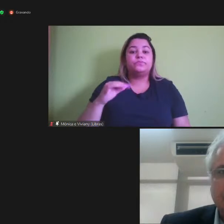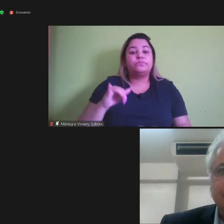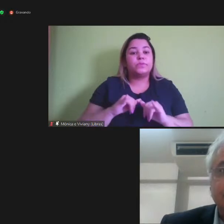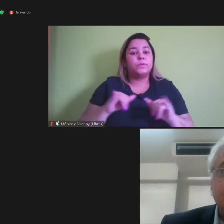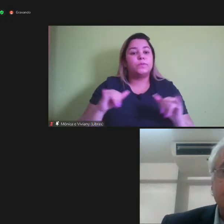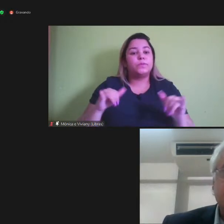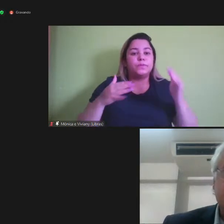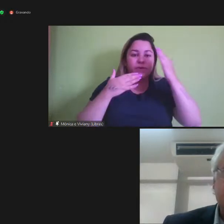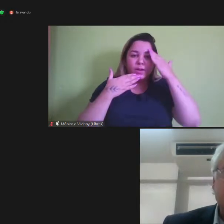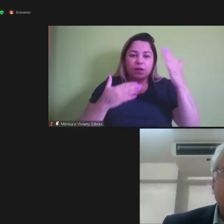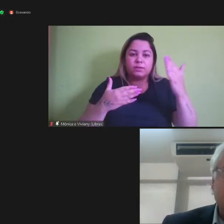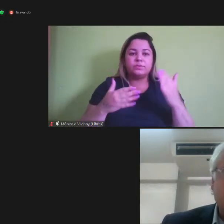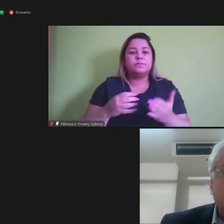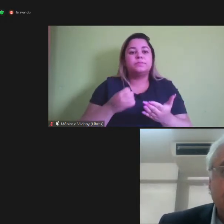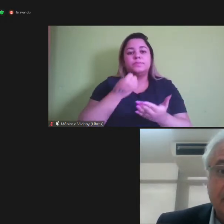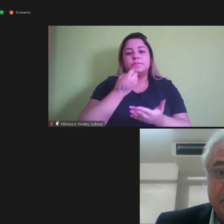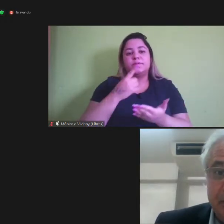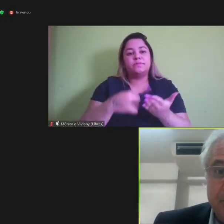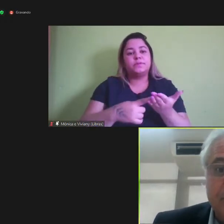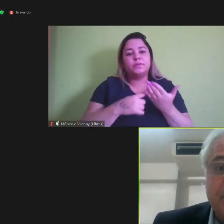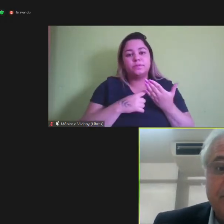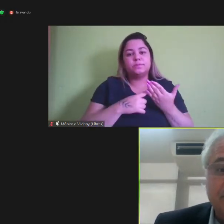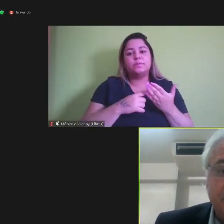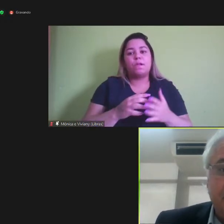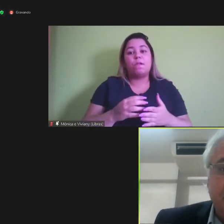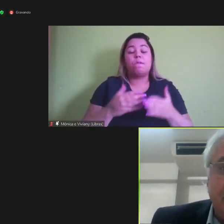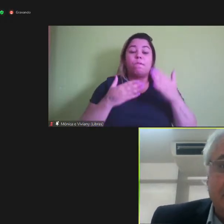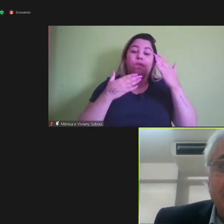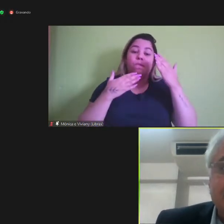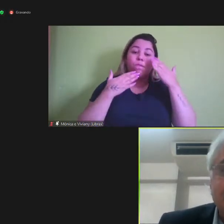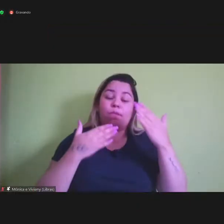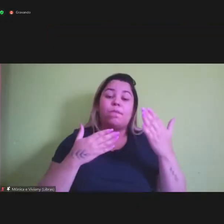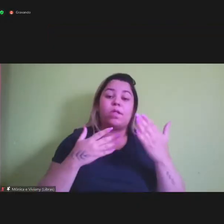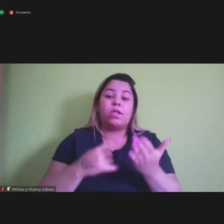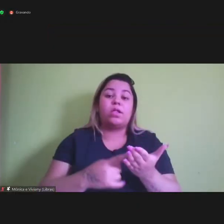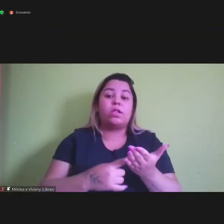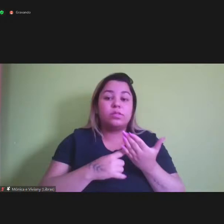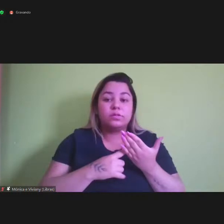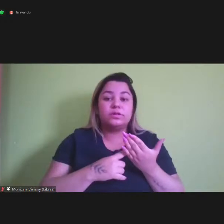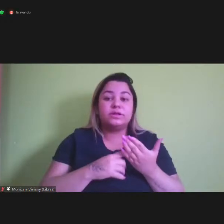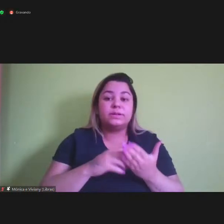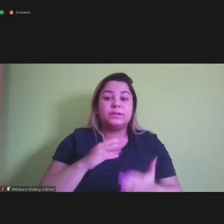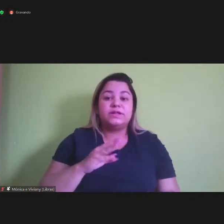minutes left. People are going to tell him. So welcome.